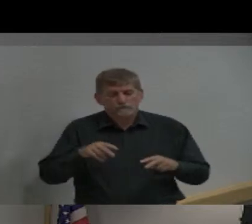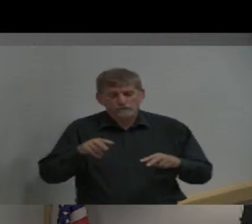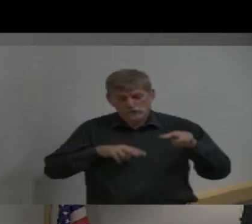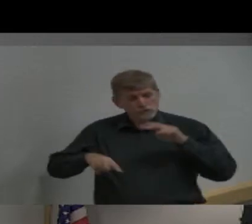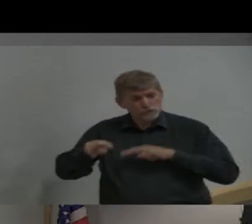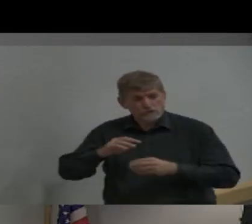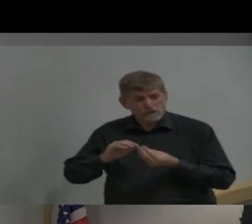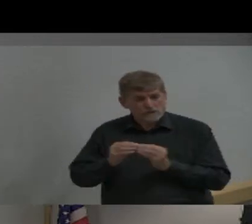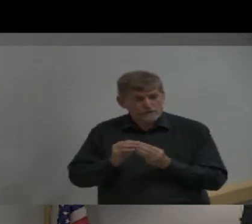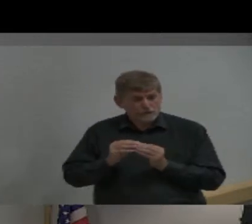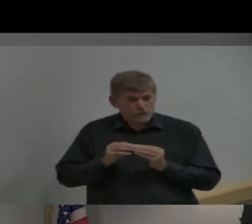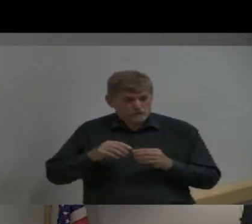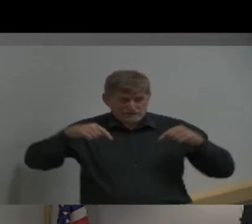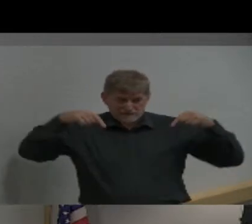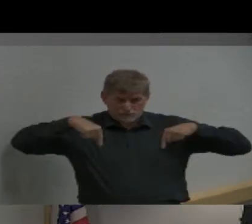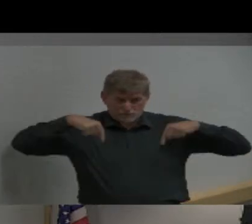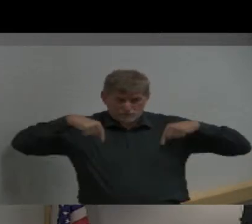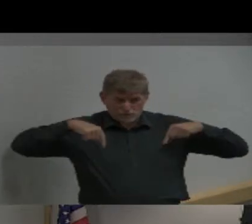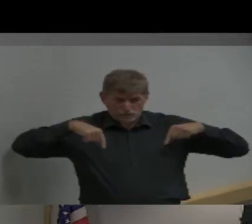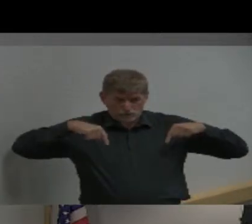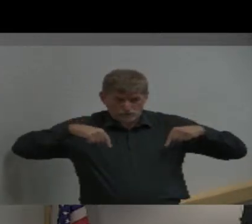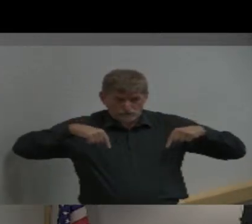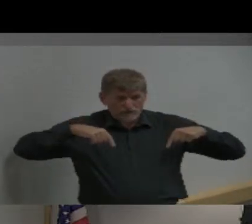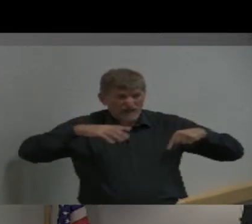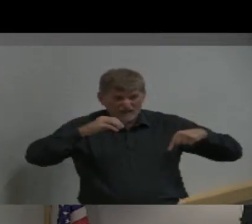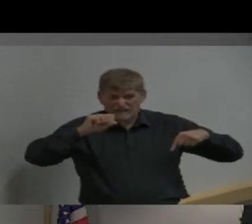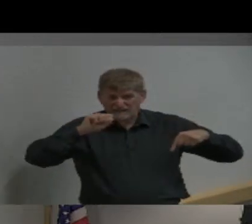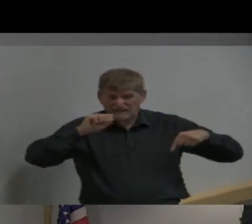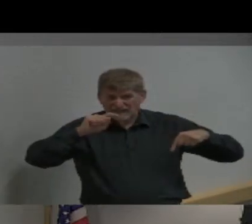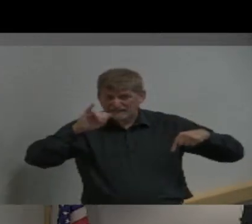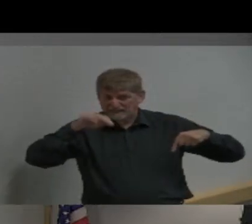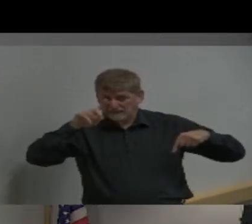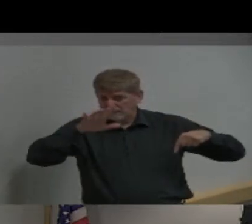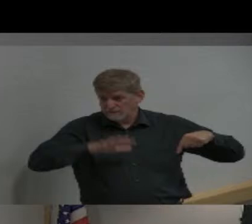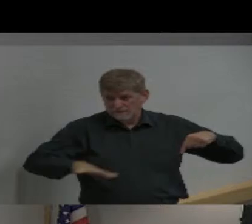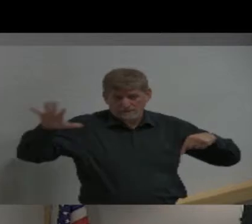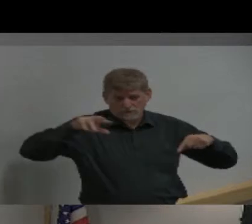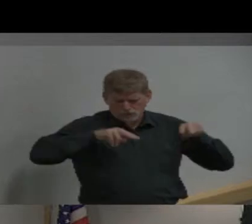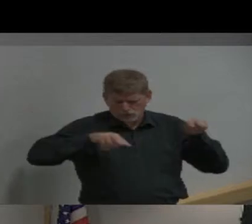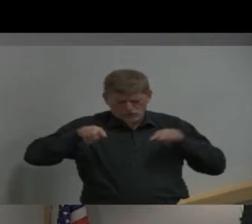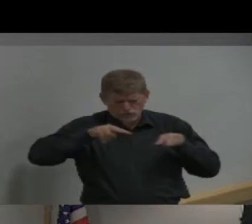also for the entire state, we have